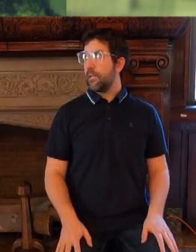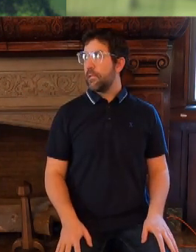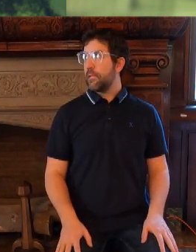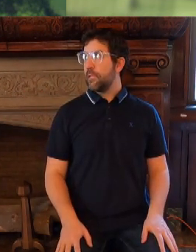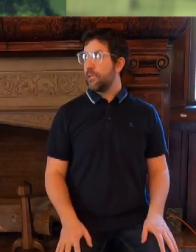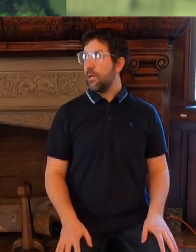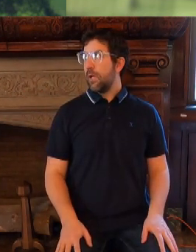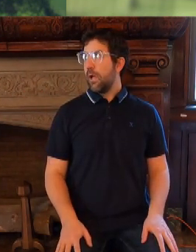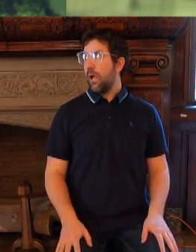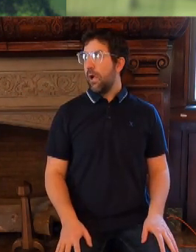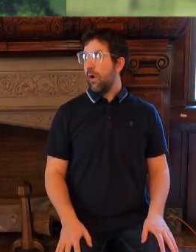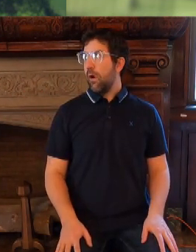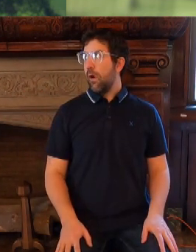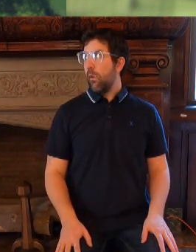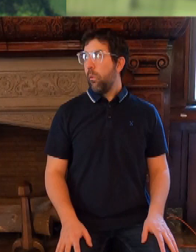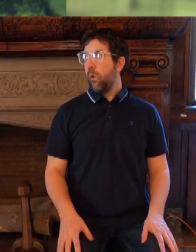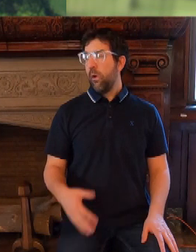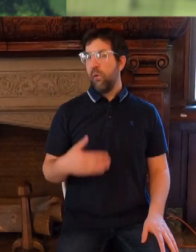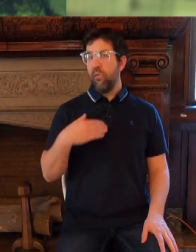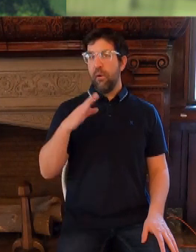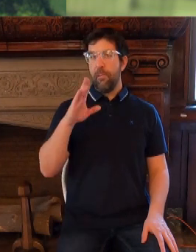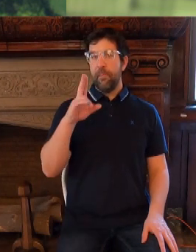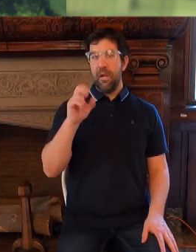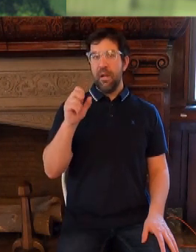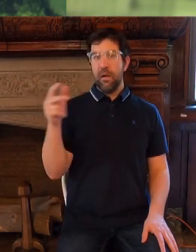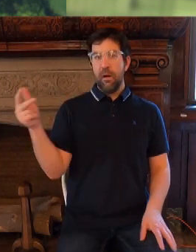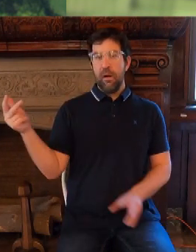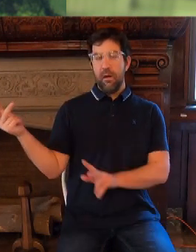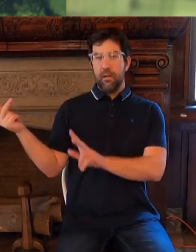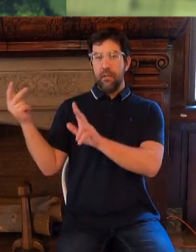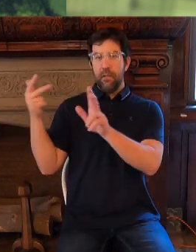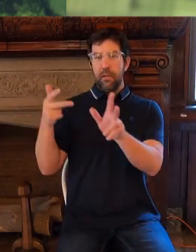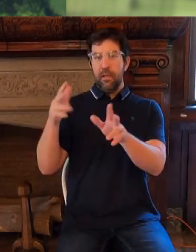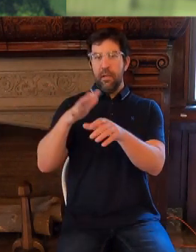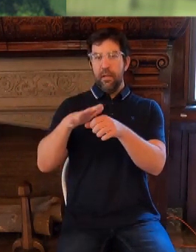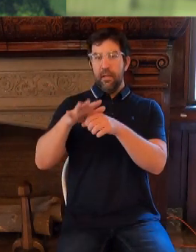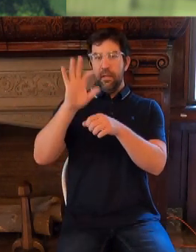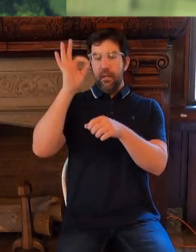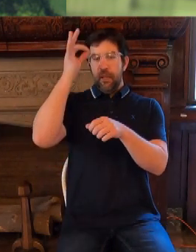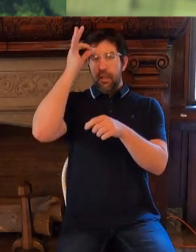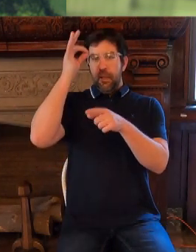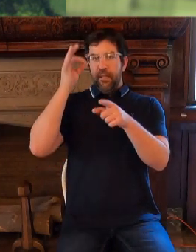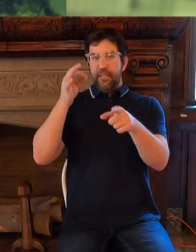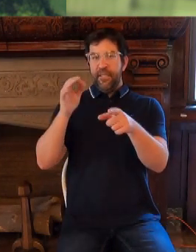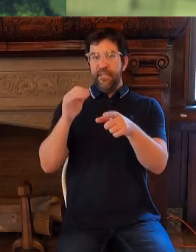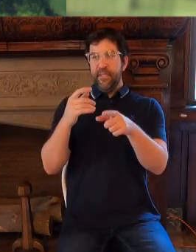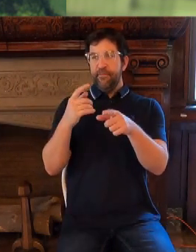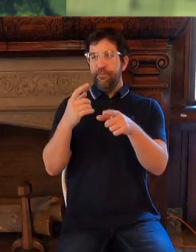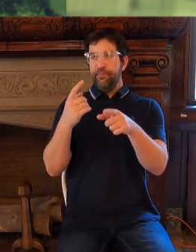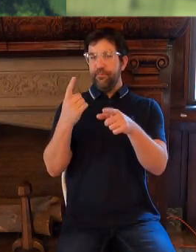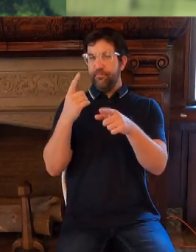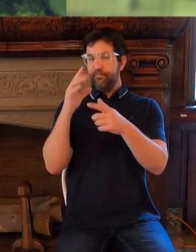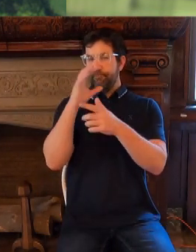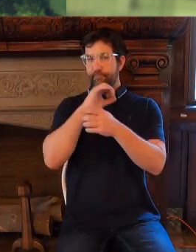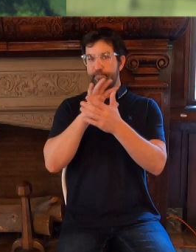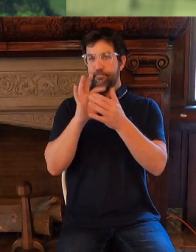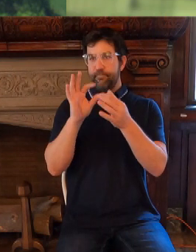Also, we have the bus pullout space at Federal. That's where that queue jump will occur as well.